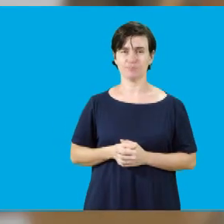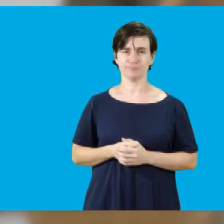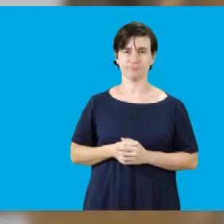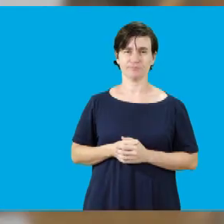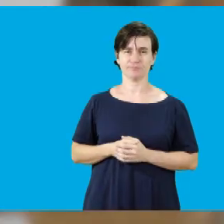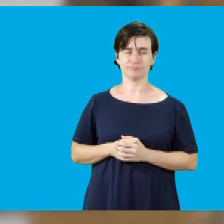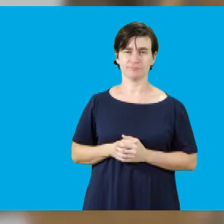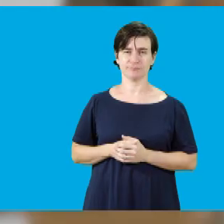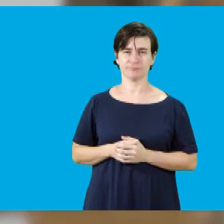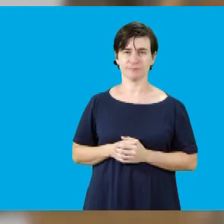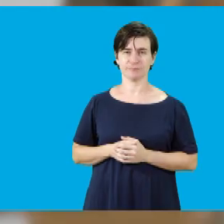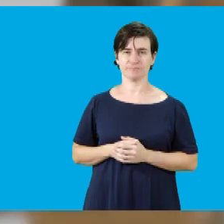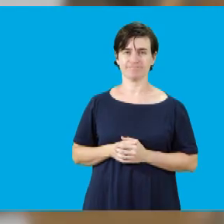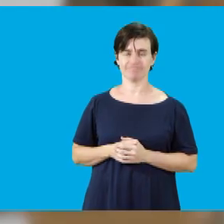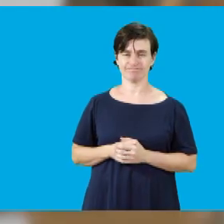the next year.